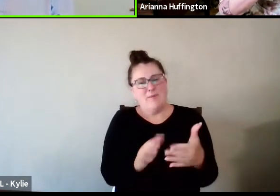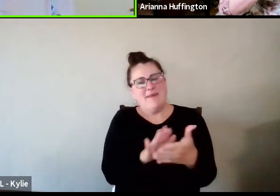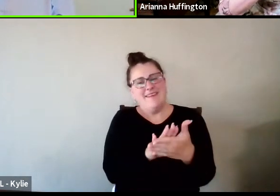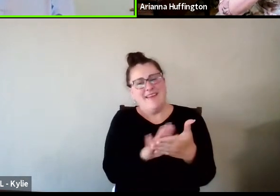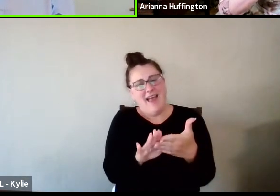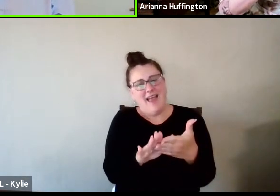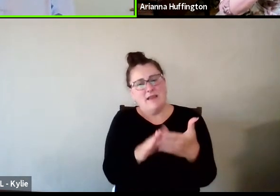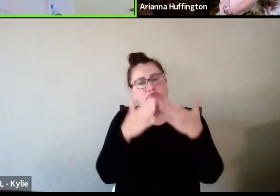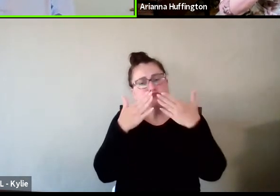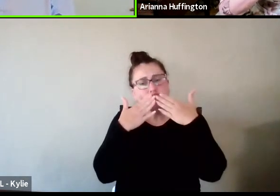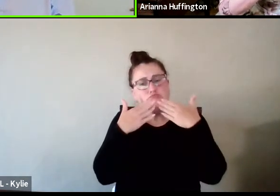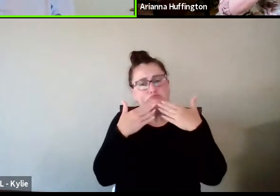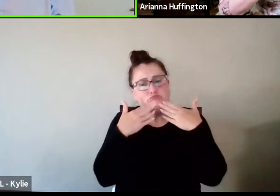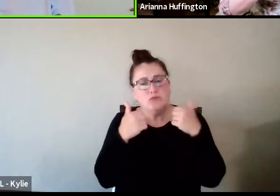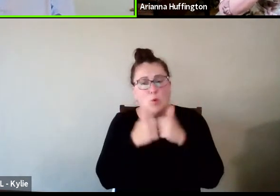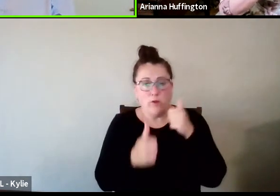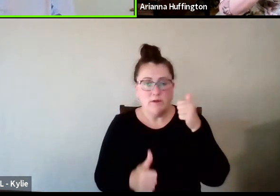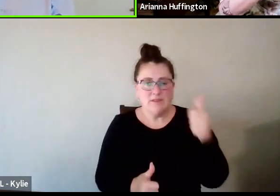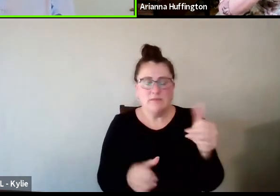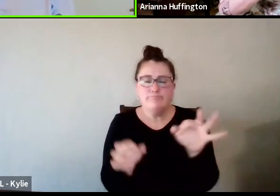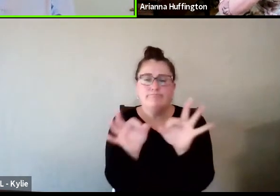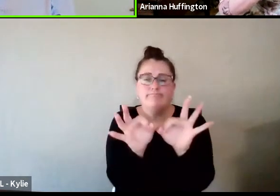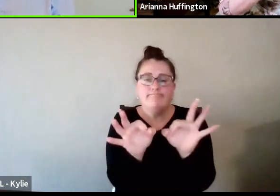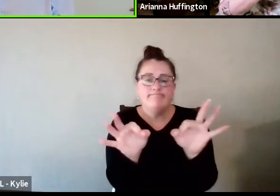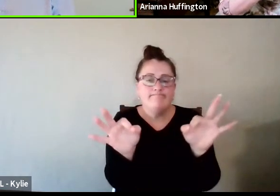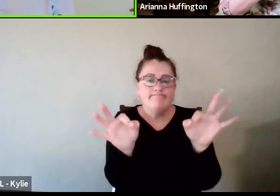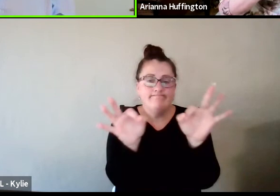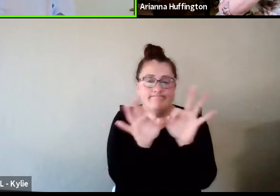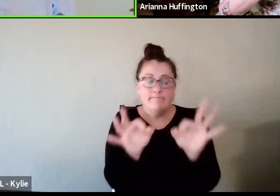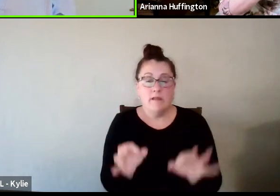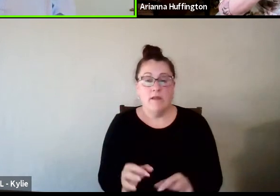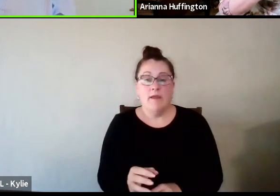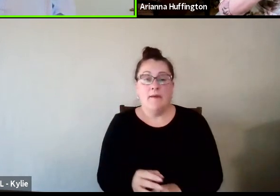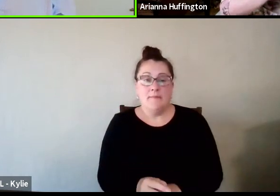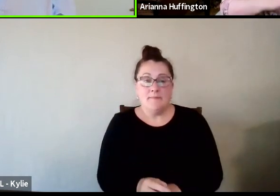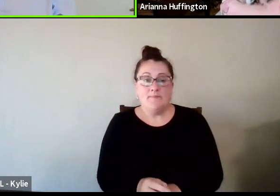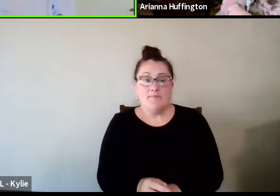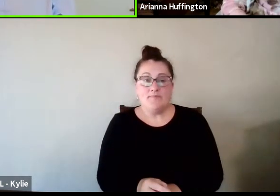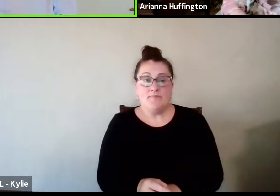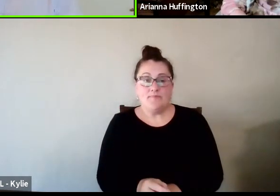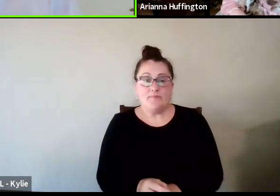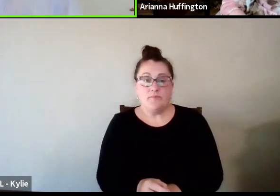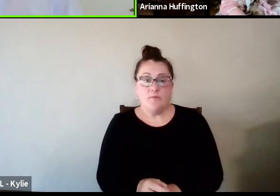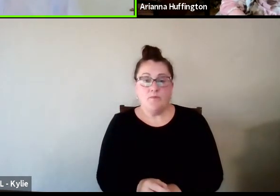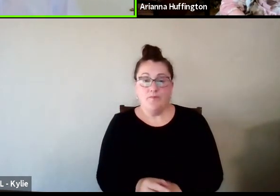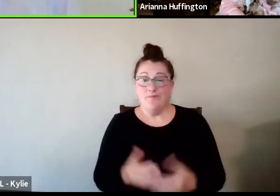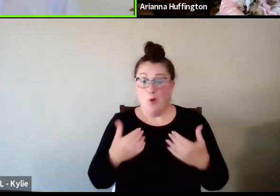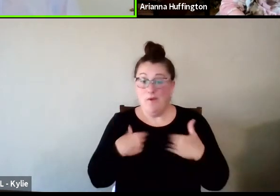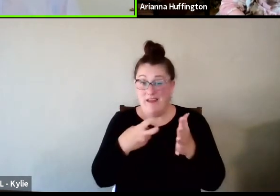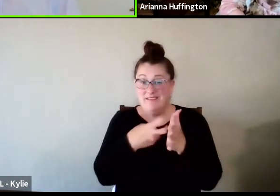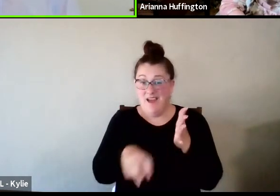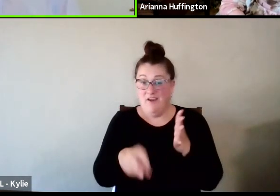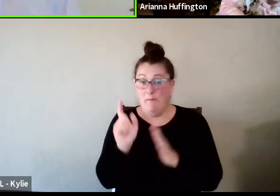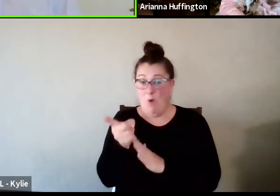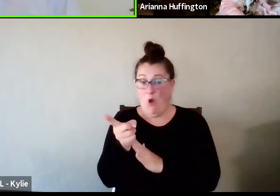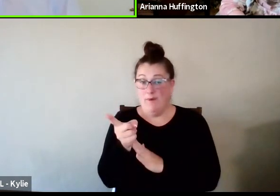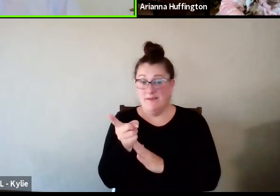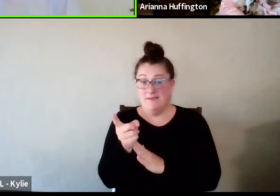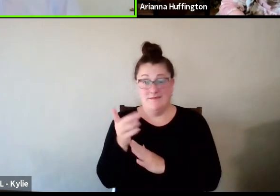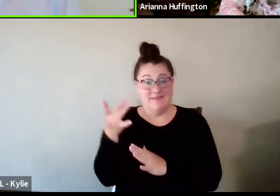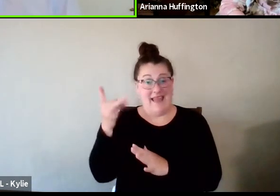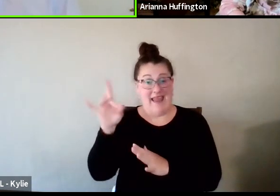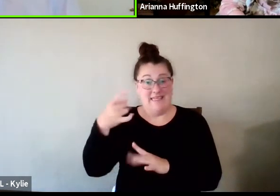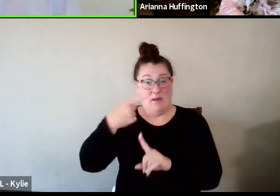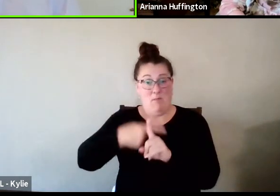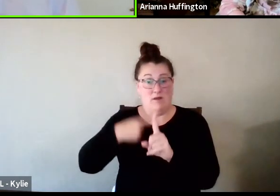yourself, right? Is so critically important. And be able to say, you know, we've had some tough moments in the last 18